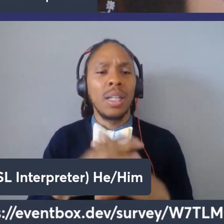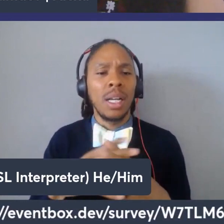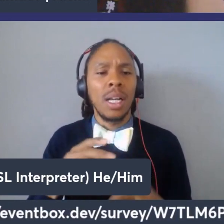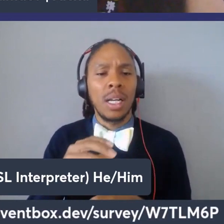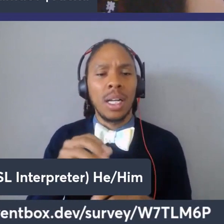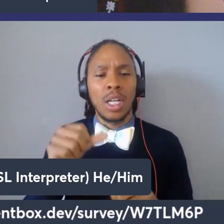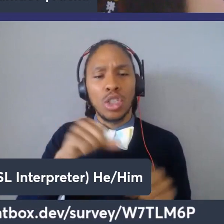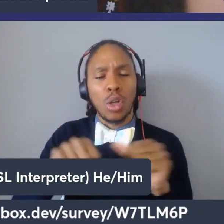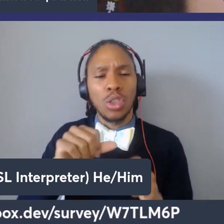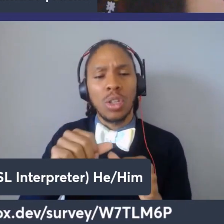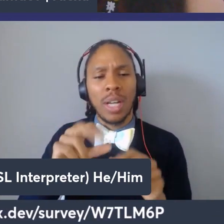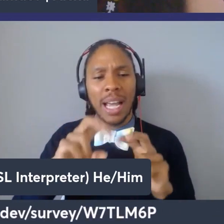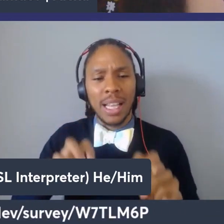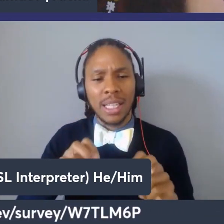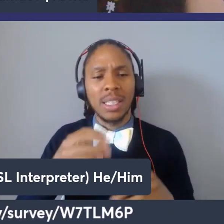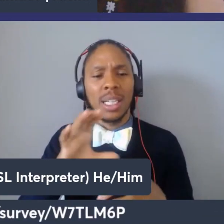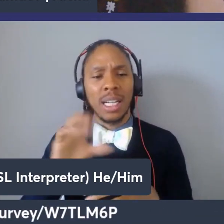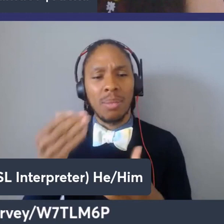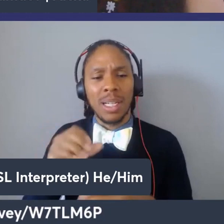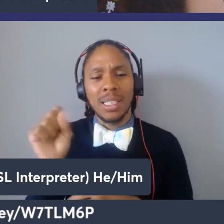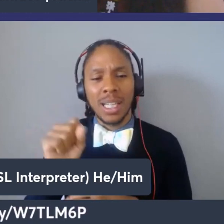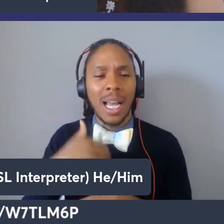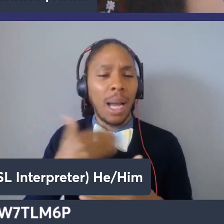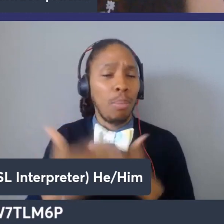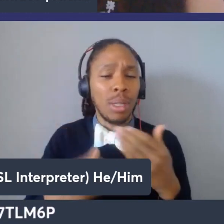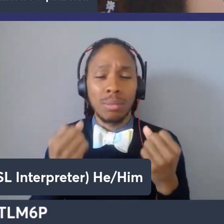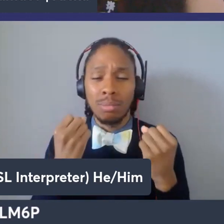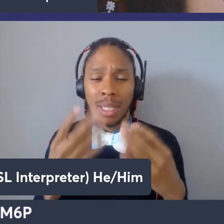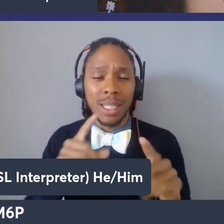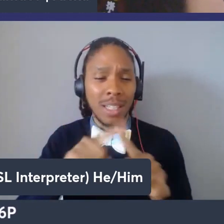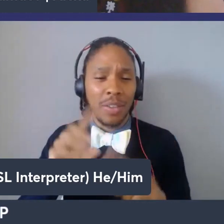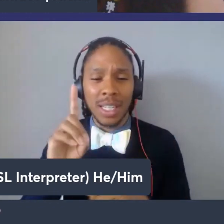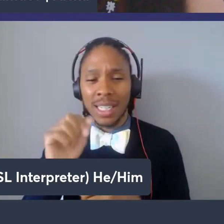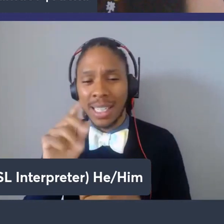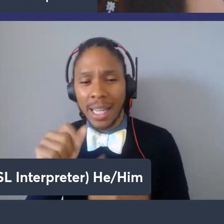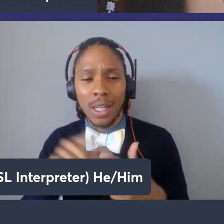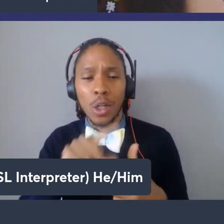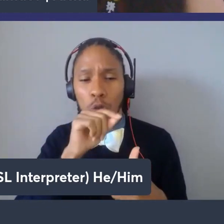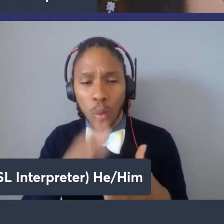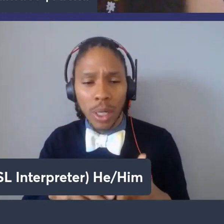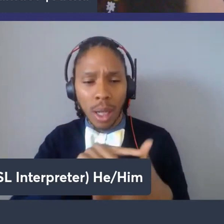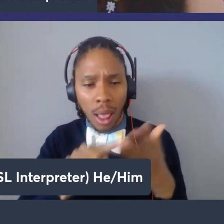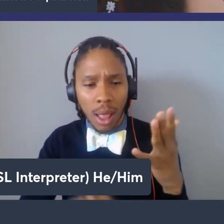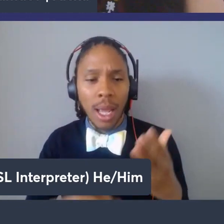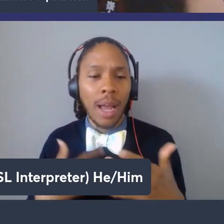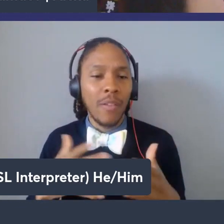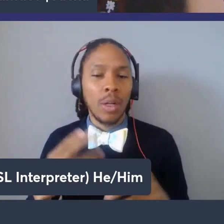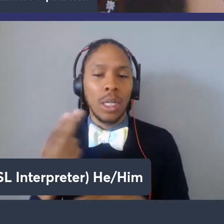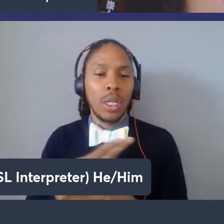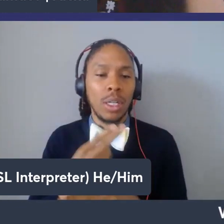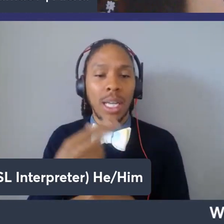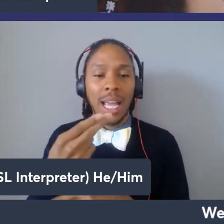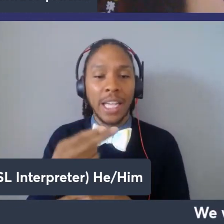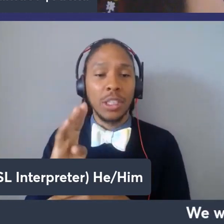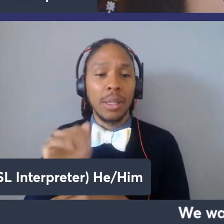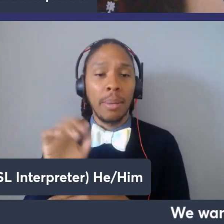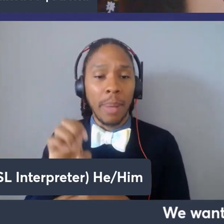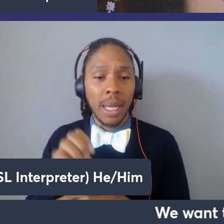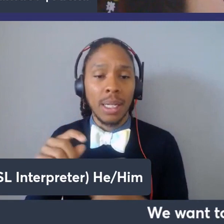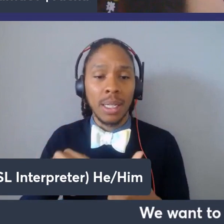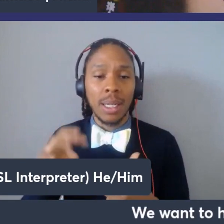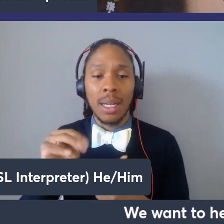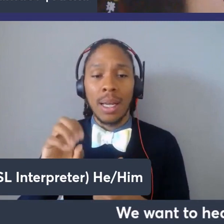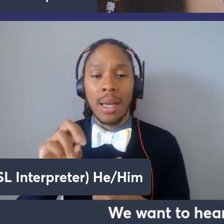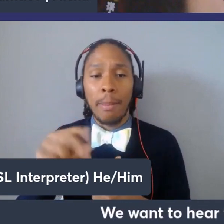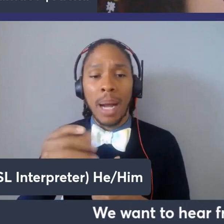Mm. Processed all sorts of Twitter data, all that kind of fun stuff, and have used HBase,